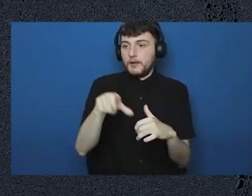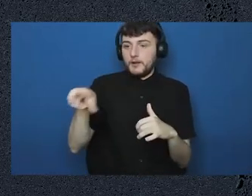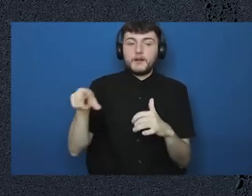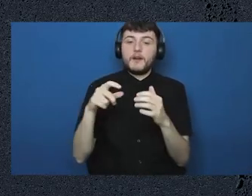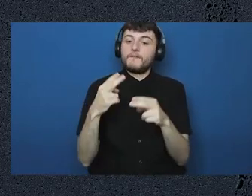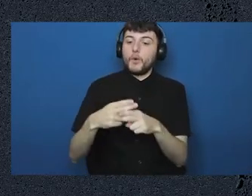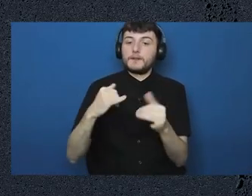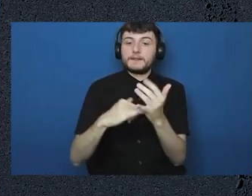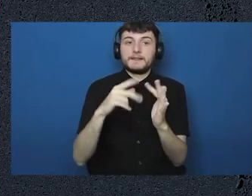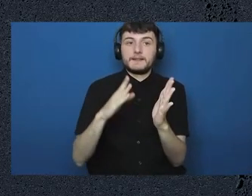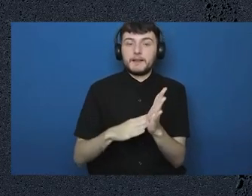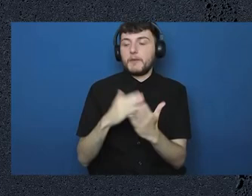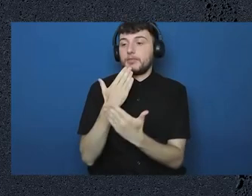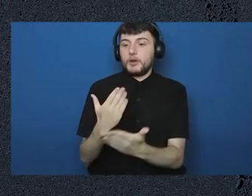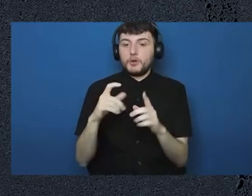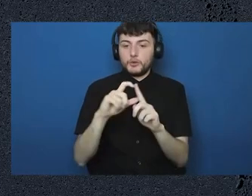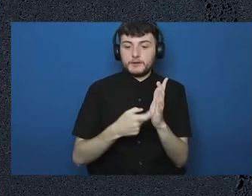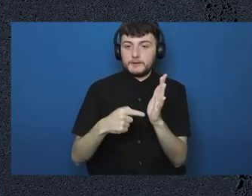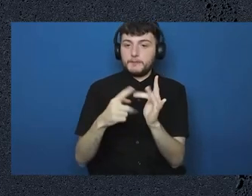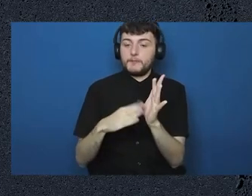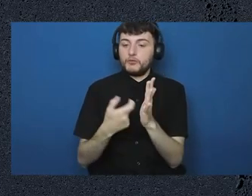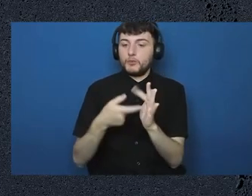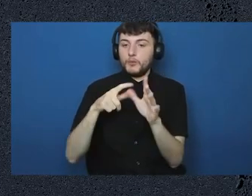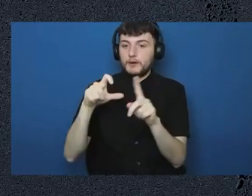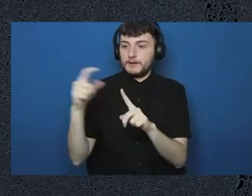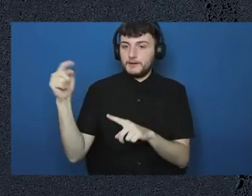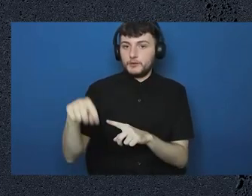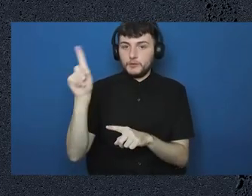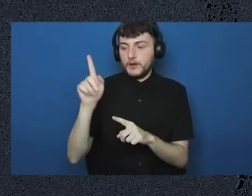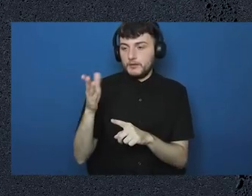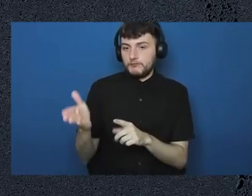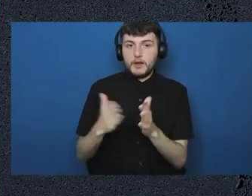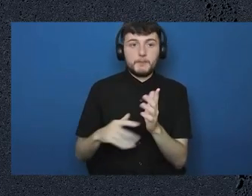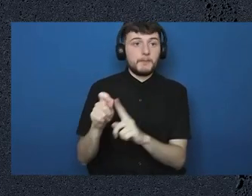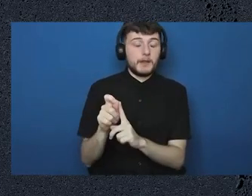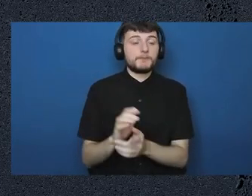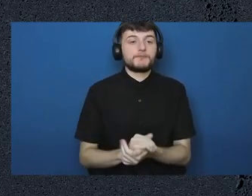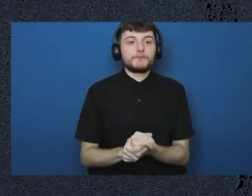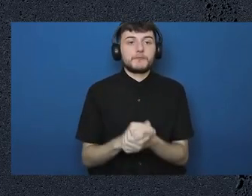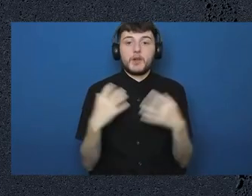much for being here today. Really appreciate that as an MP. The Commissioner for Environmental